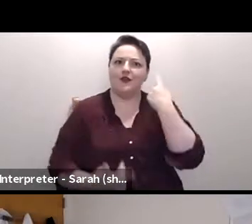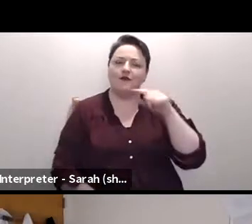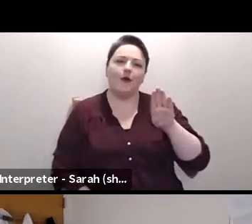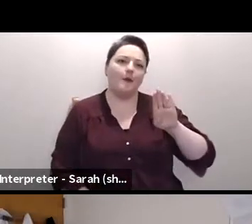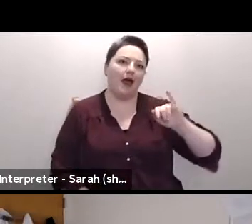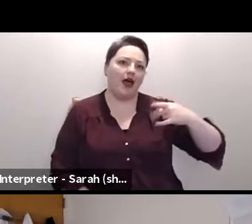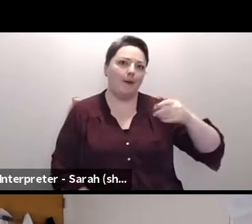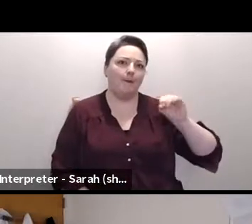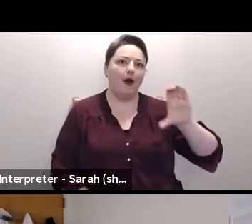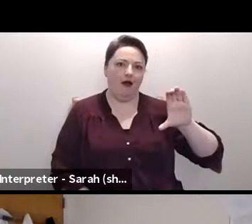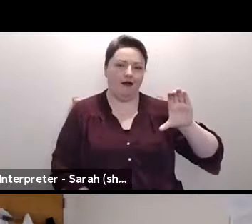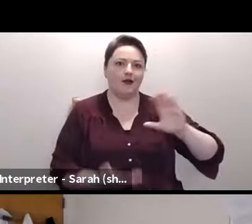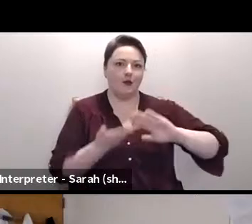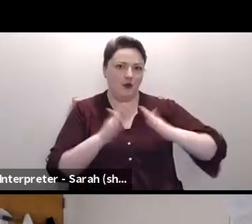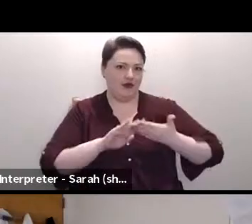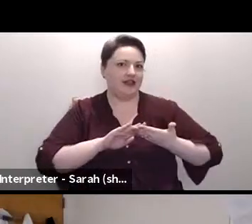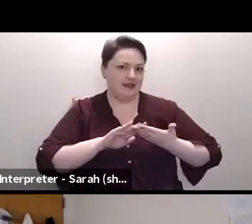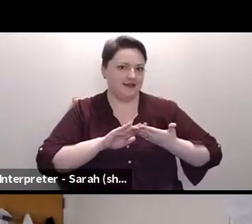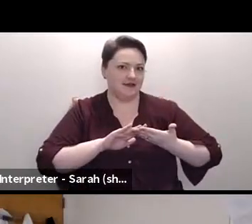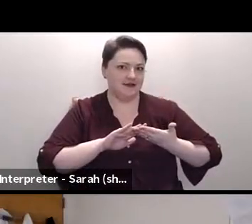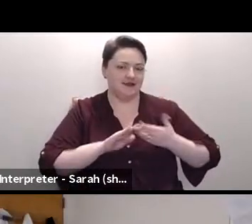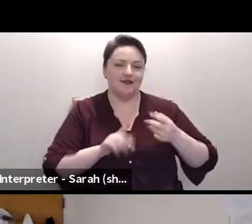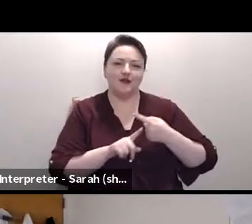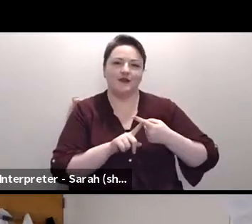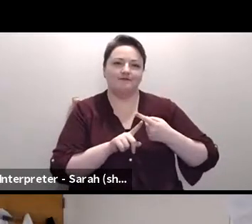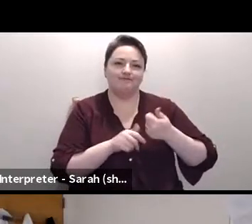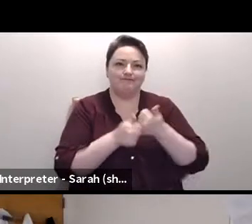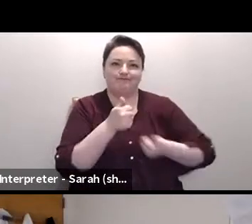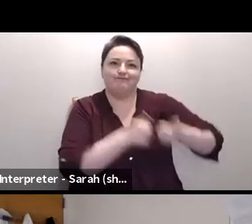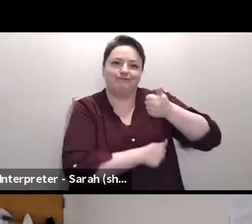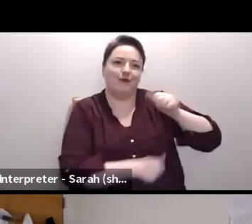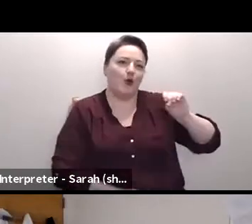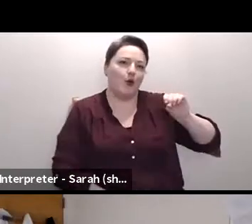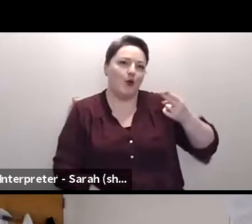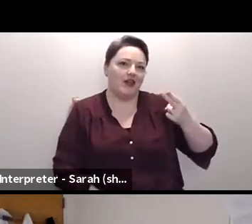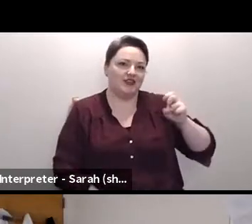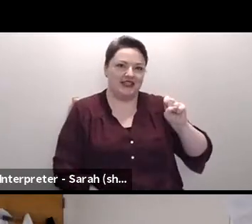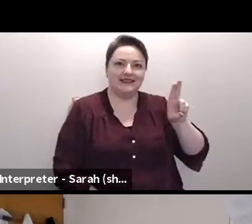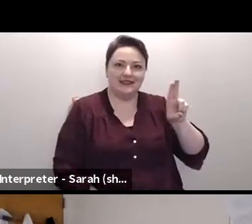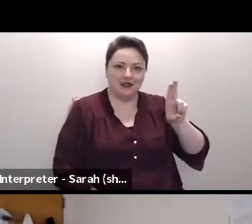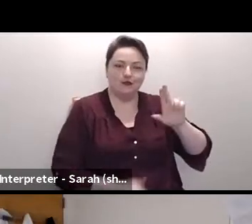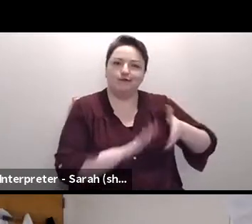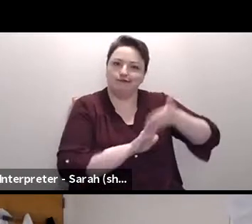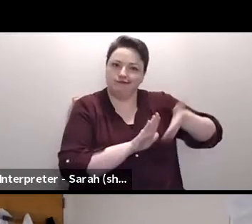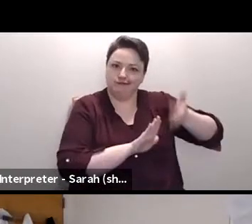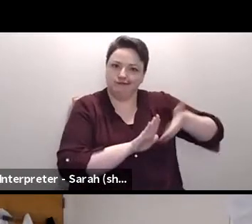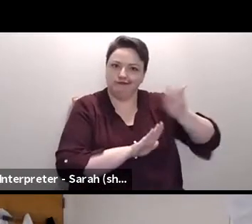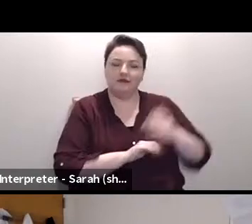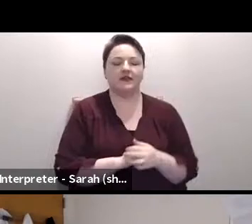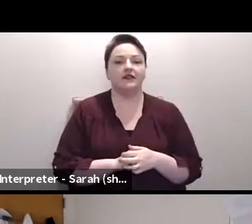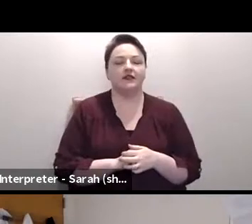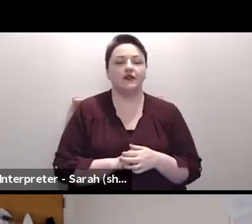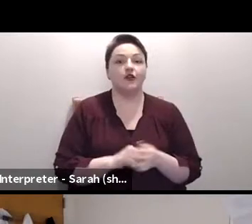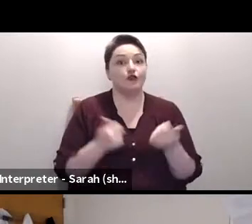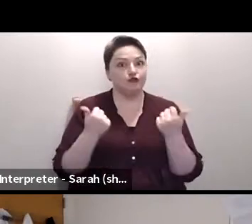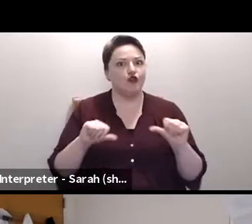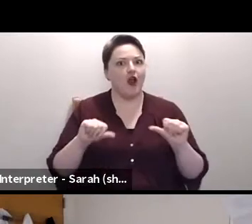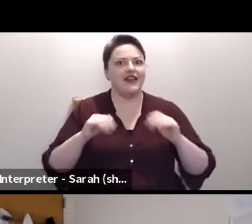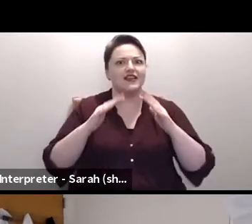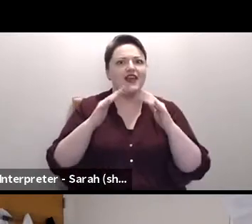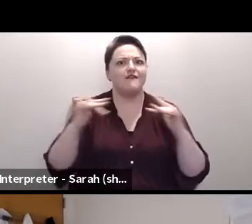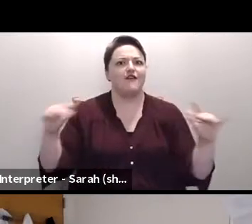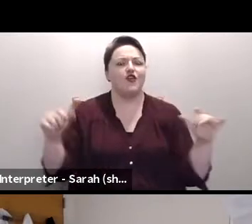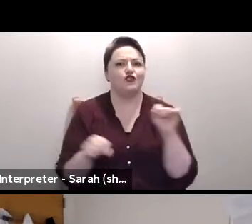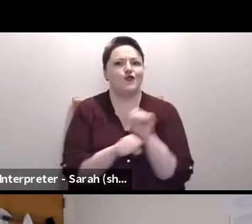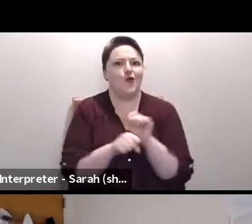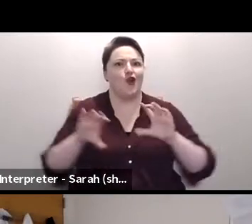on by OHSU. And we really tried to get a diverse workforce from OHSU